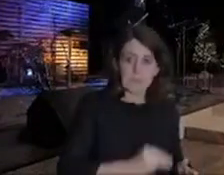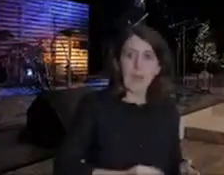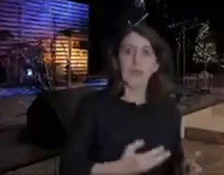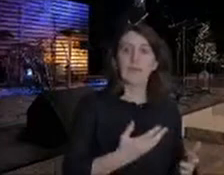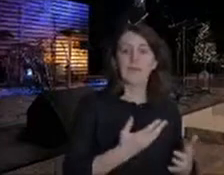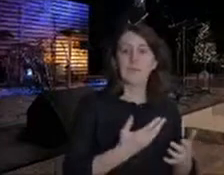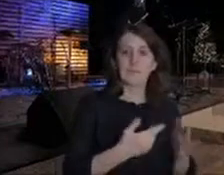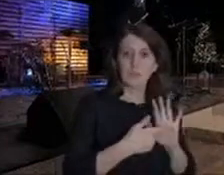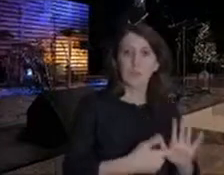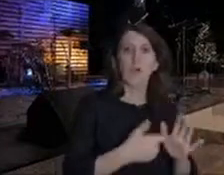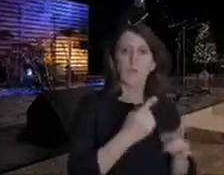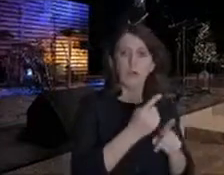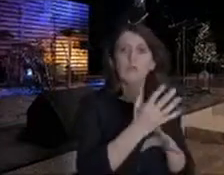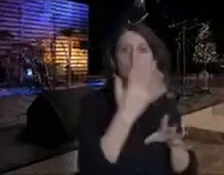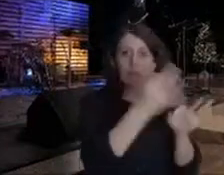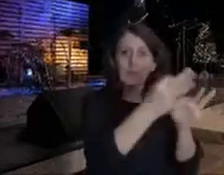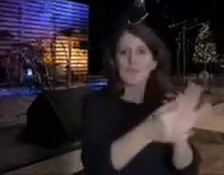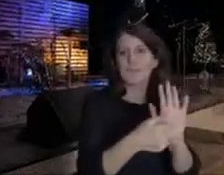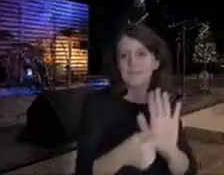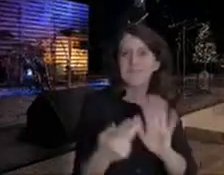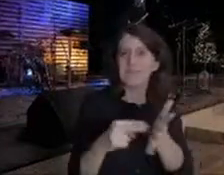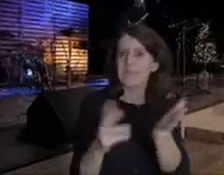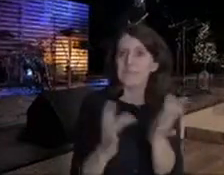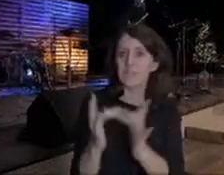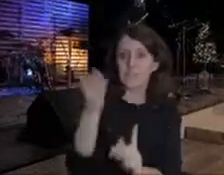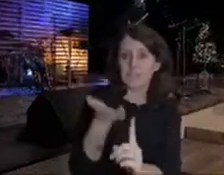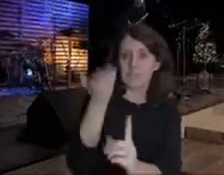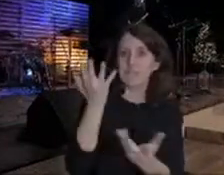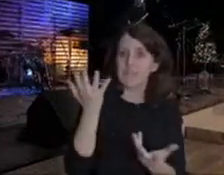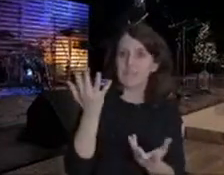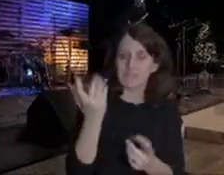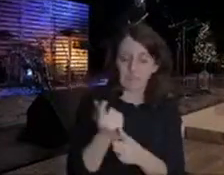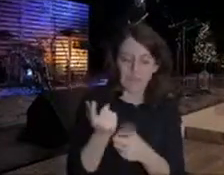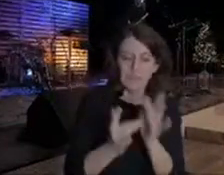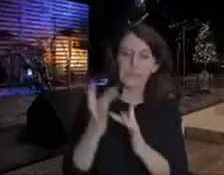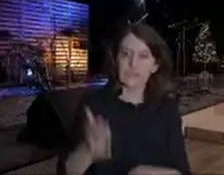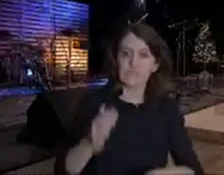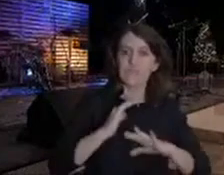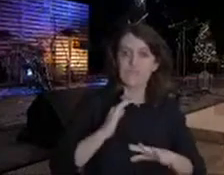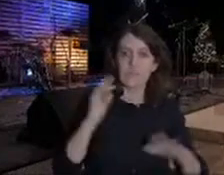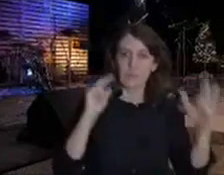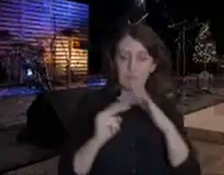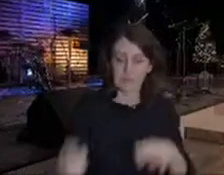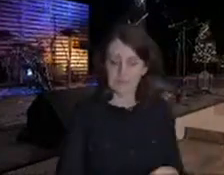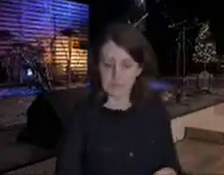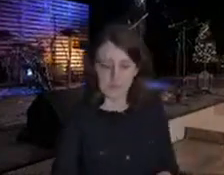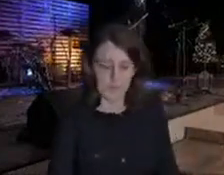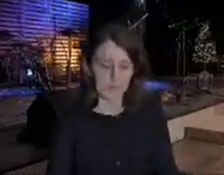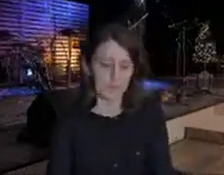as a sash, is talking about Jesus. Jesus fulfills this prophecy from Isaiah chapter